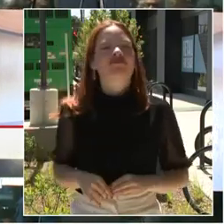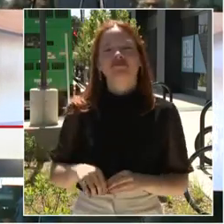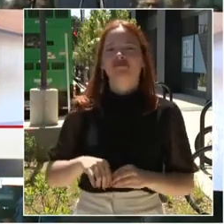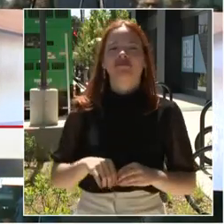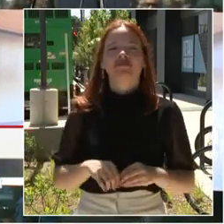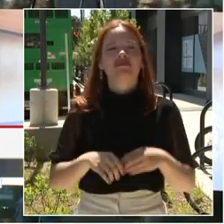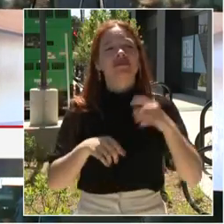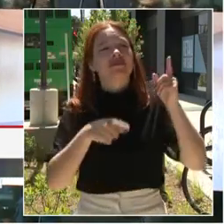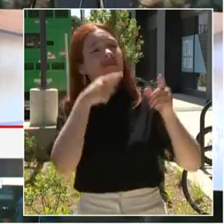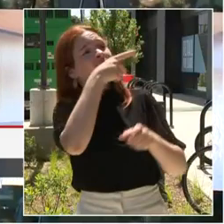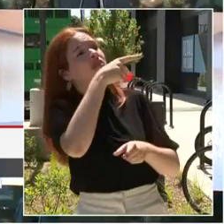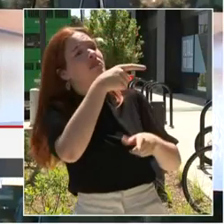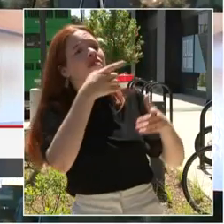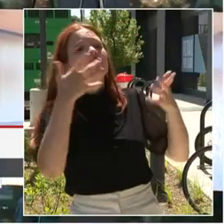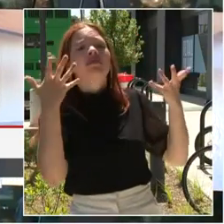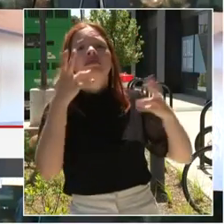over